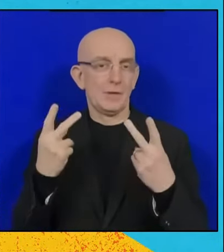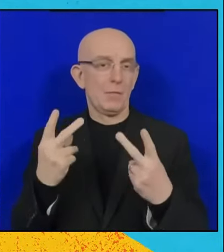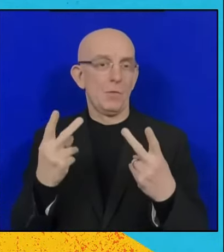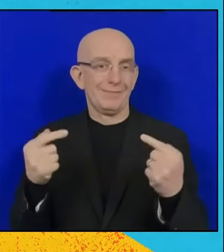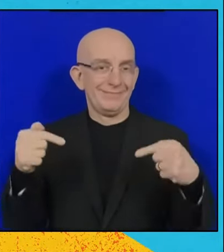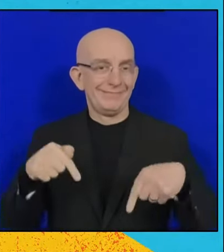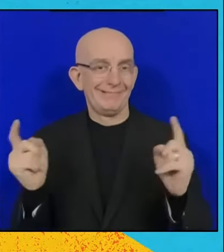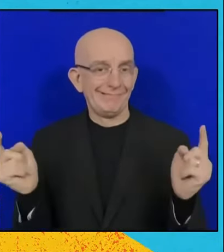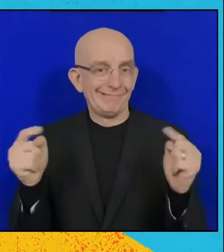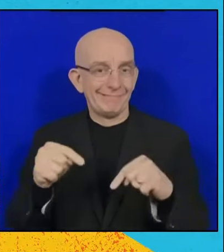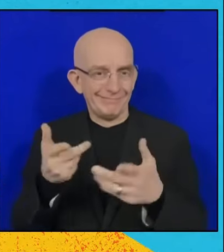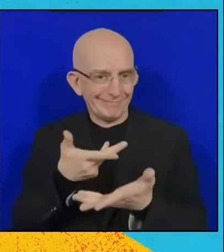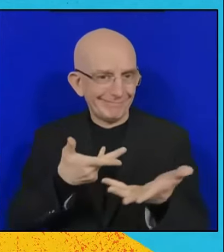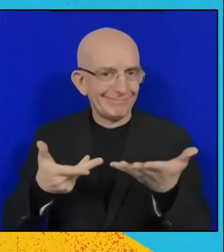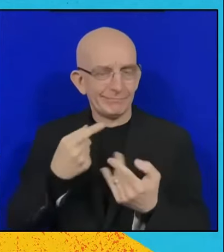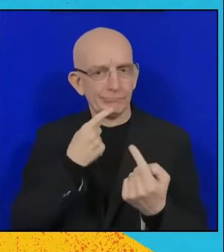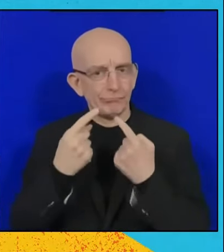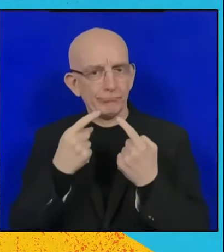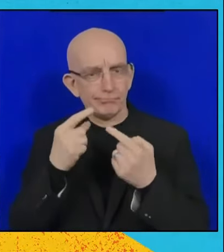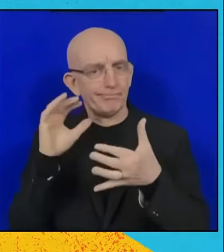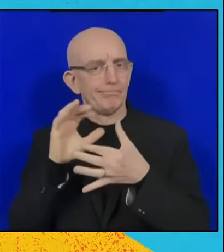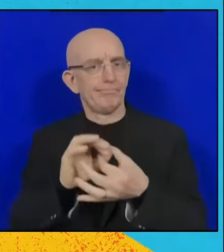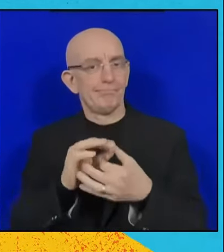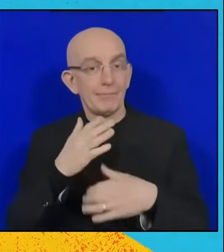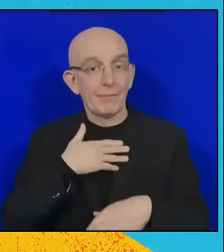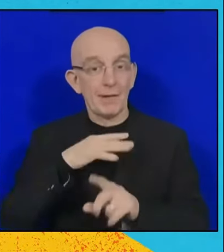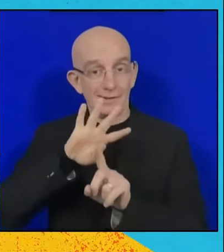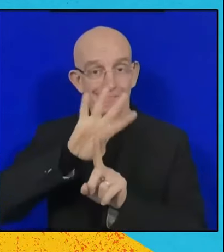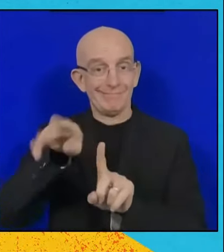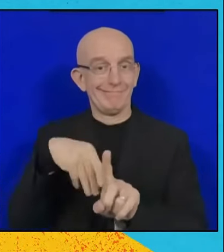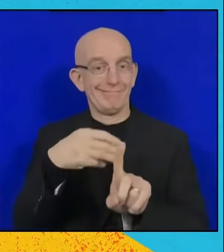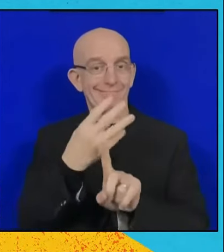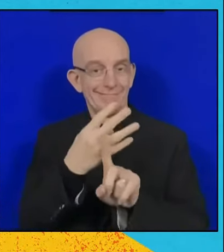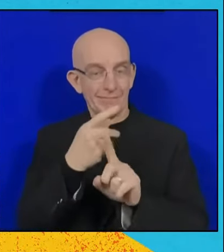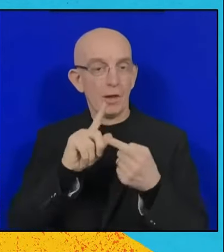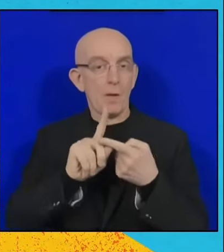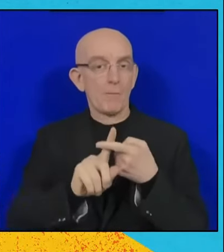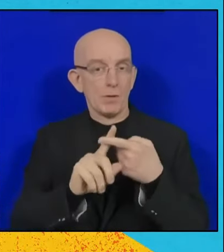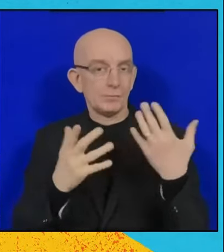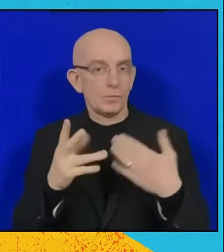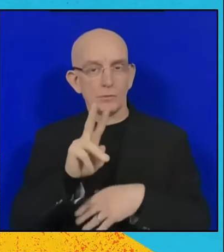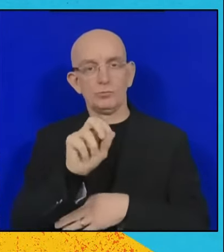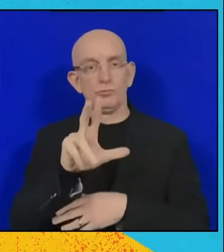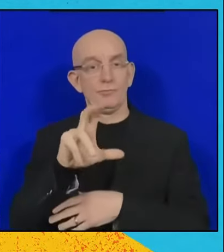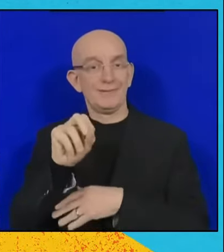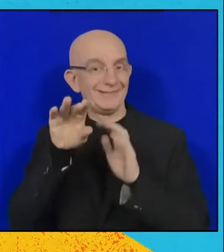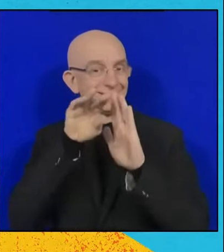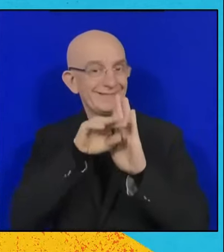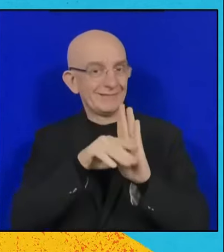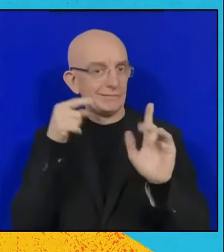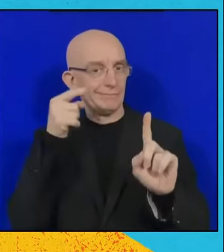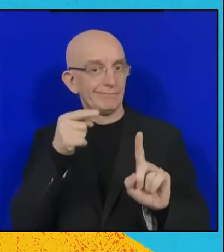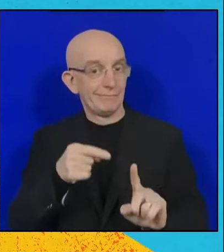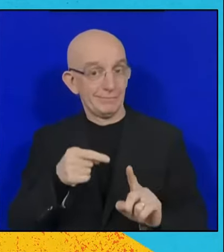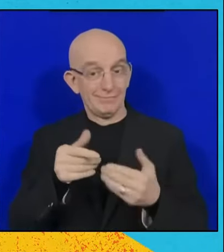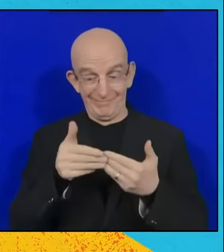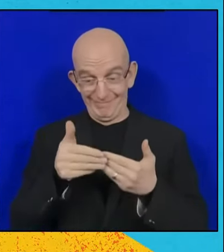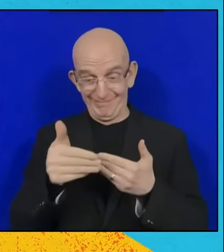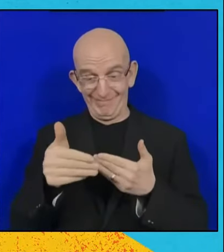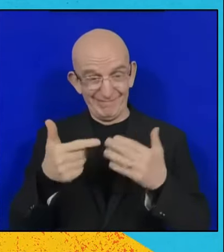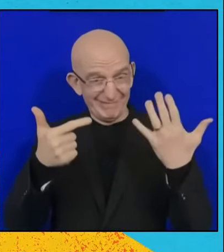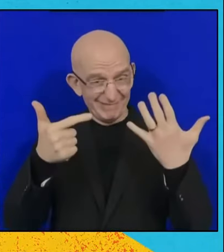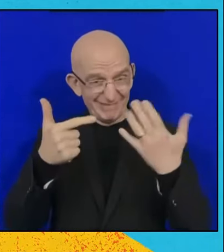We have only 7 years left. This year's theme, Accelerating the COVID-19 Recovery and Full Implementation